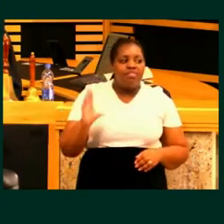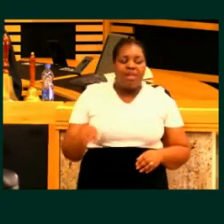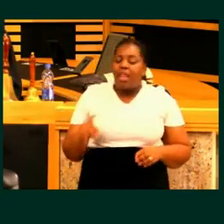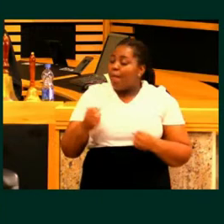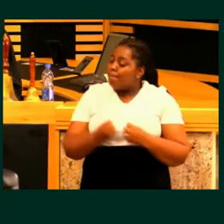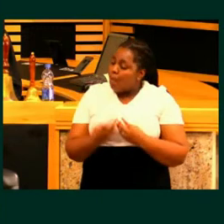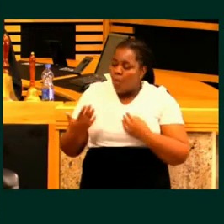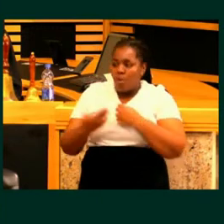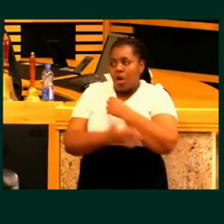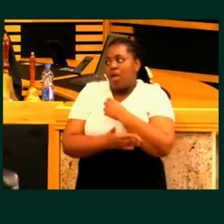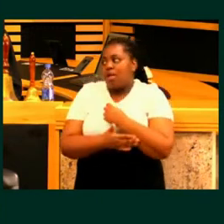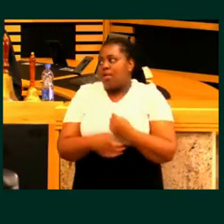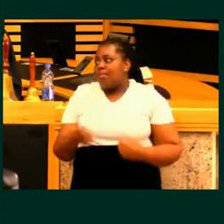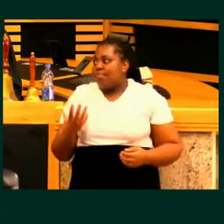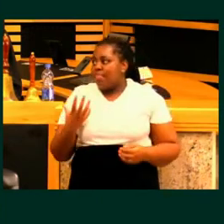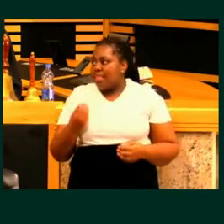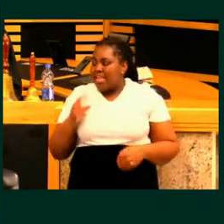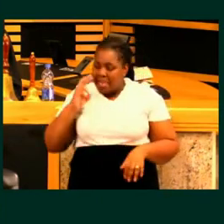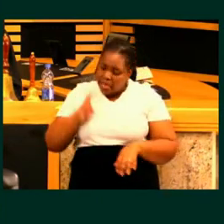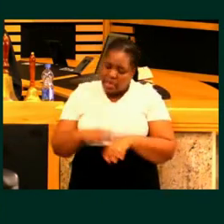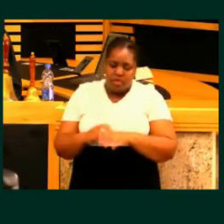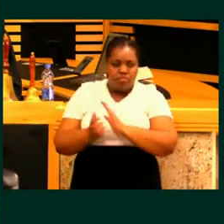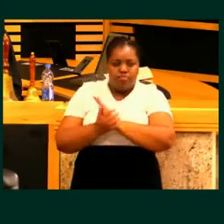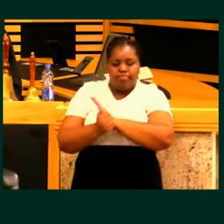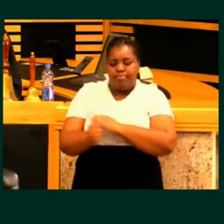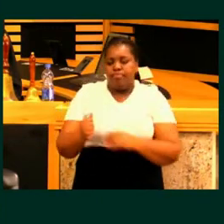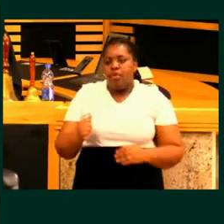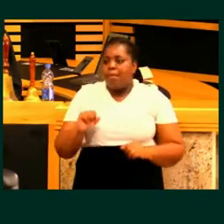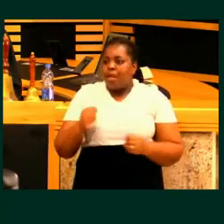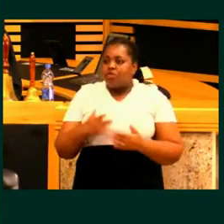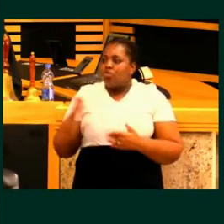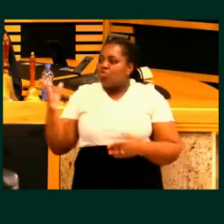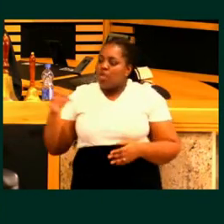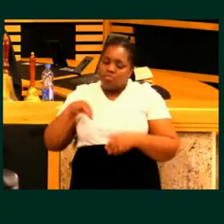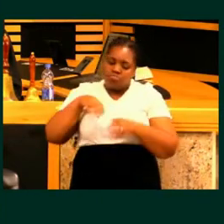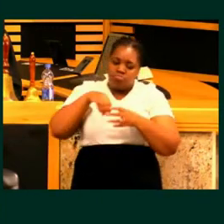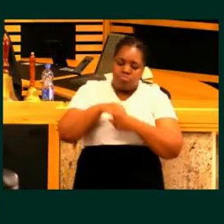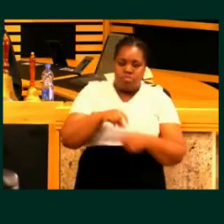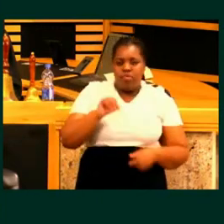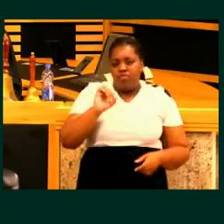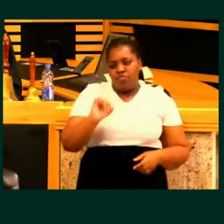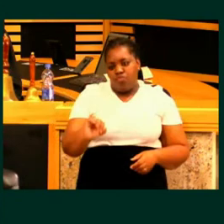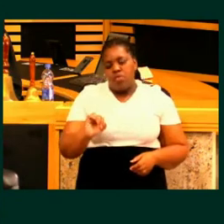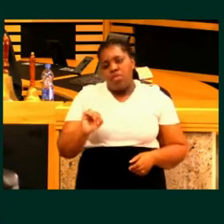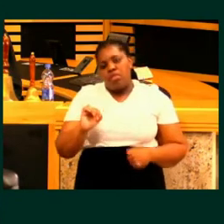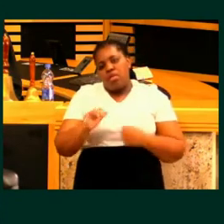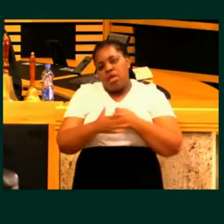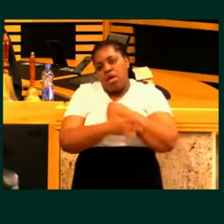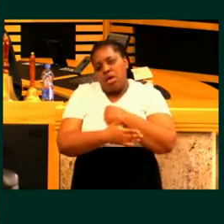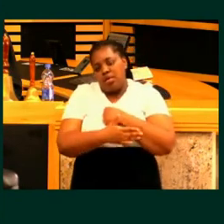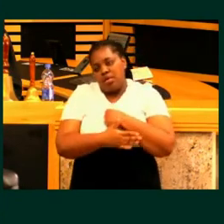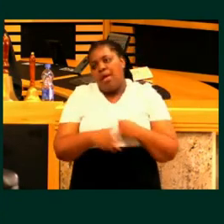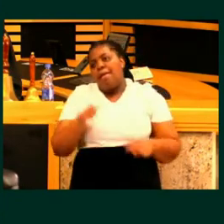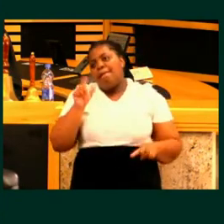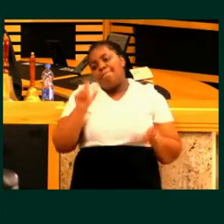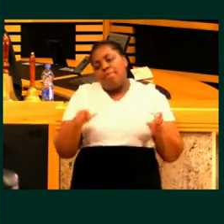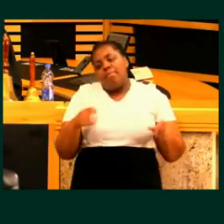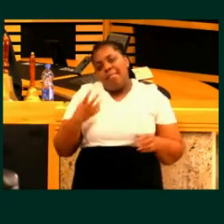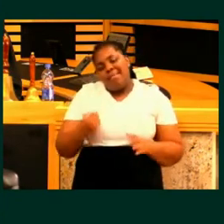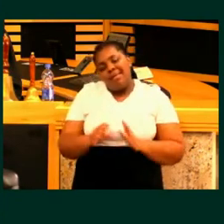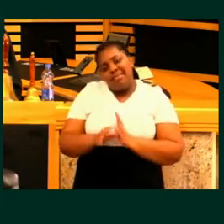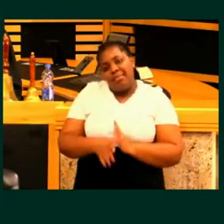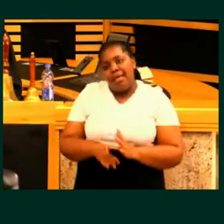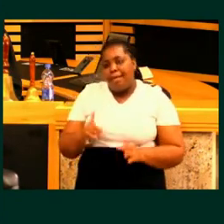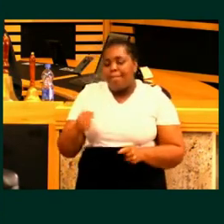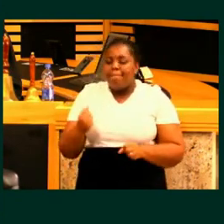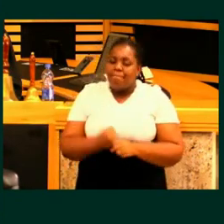countries need a needs a very skilled worker to contribute towards the prosperity of the country persons living disabilities can